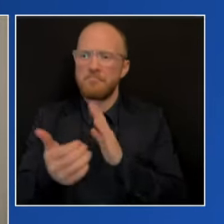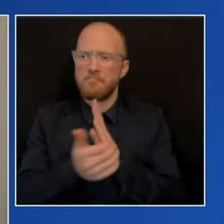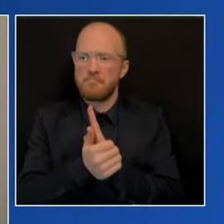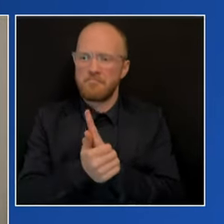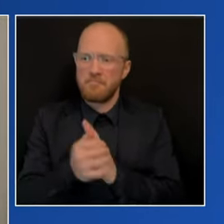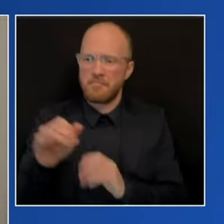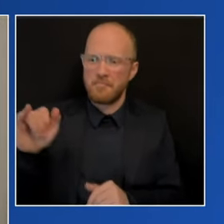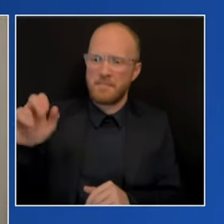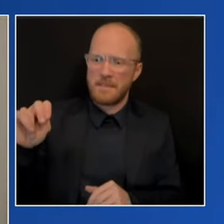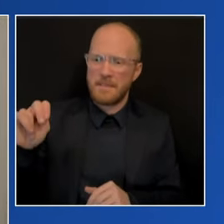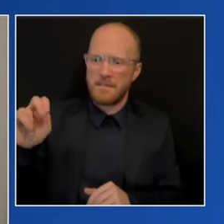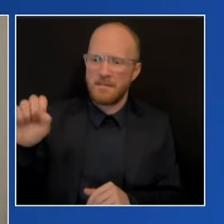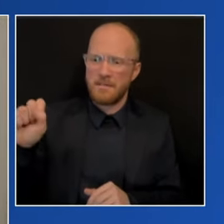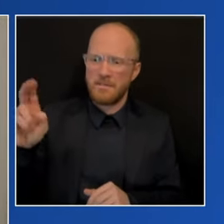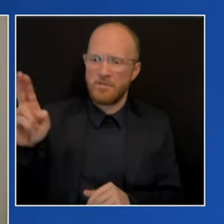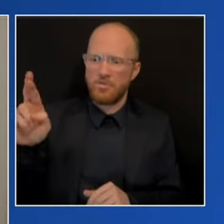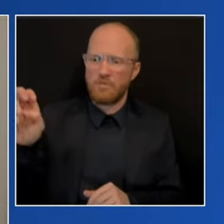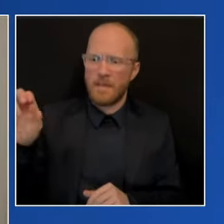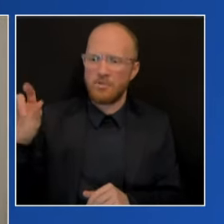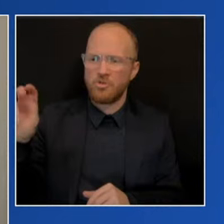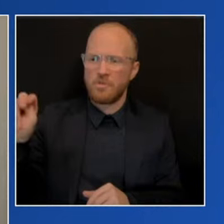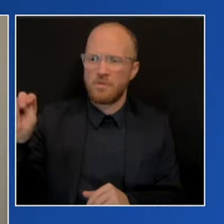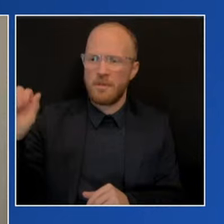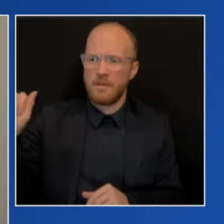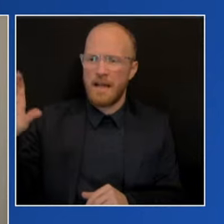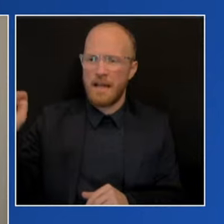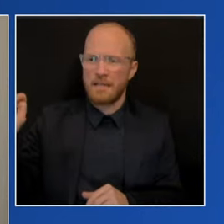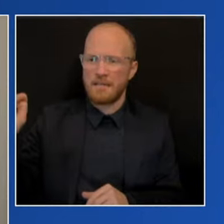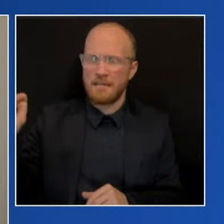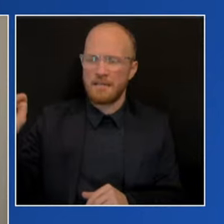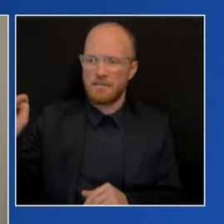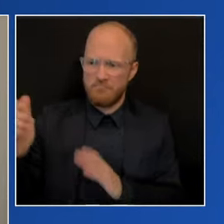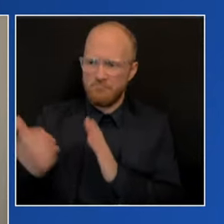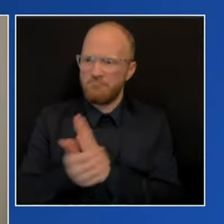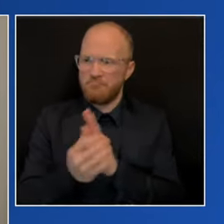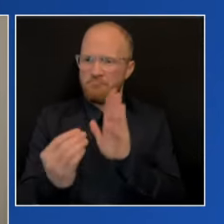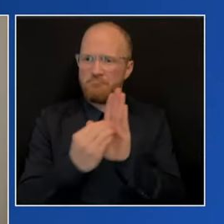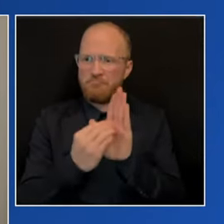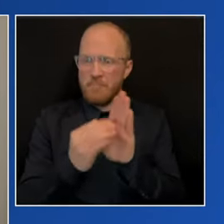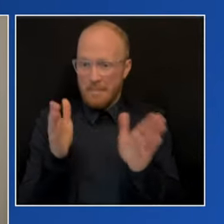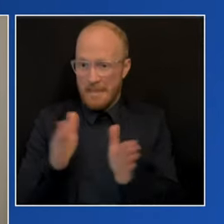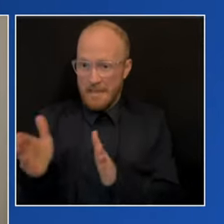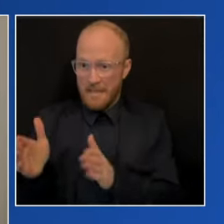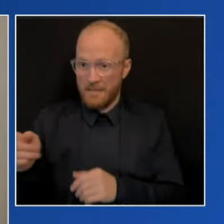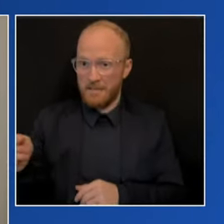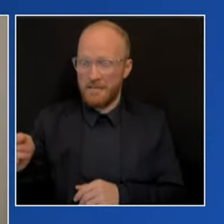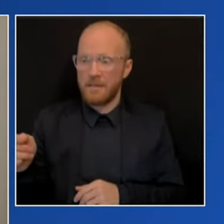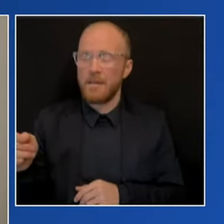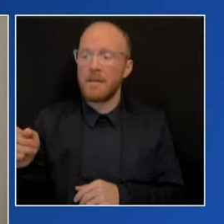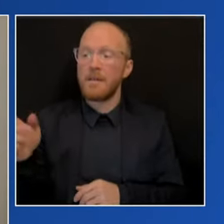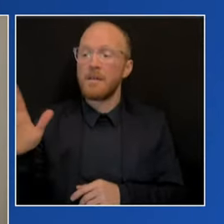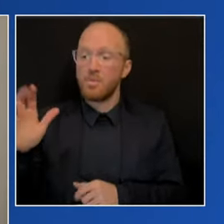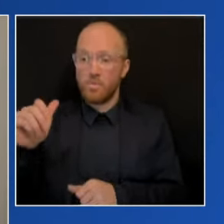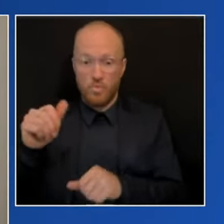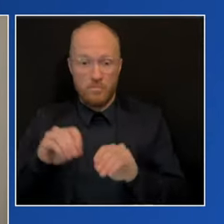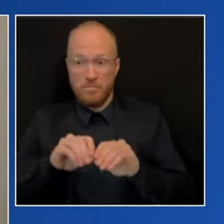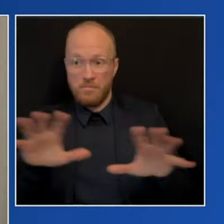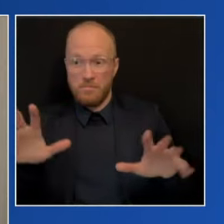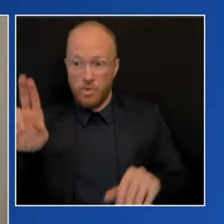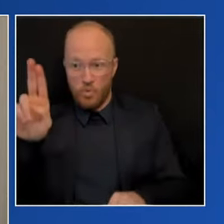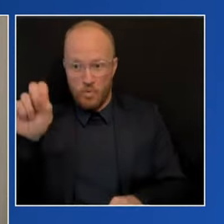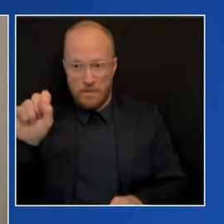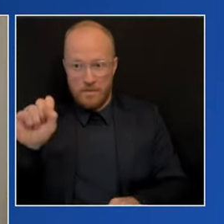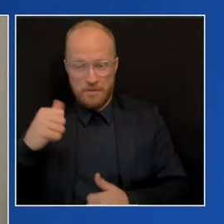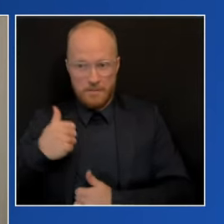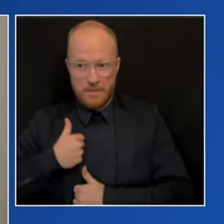Insurrection Act. Which will allow him to deploy, which he's not allowed to do in ordinary circumstances, allow him to deploy U.S. military forces on the